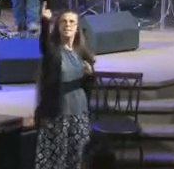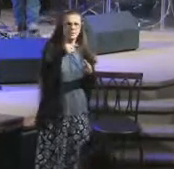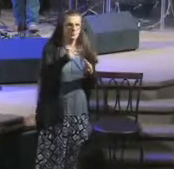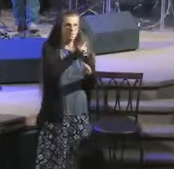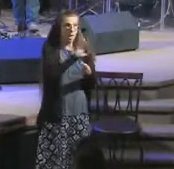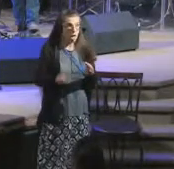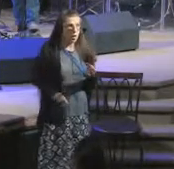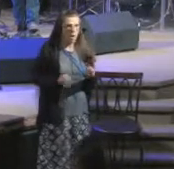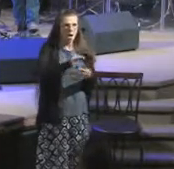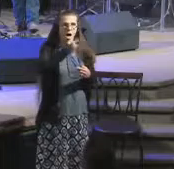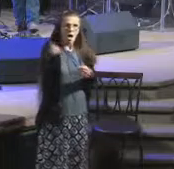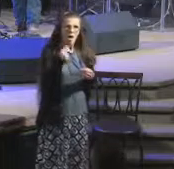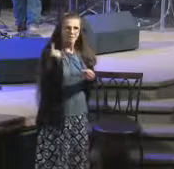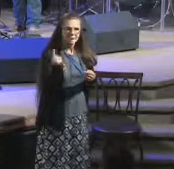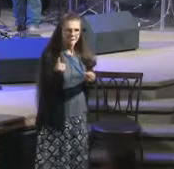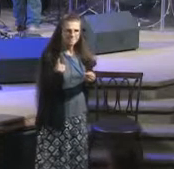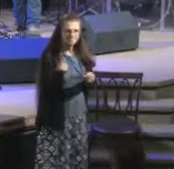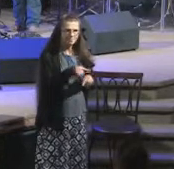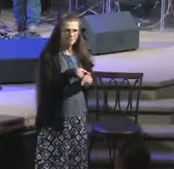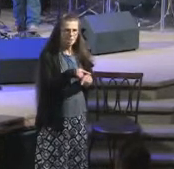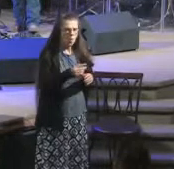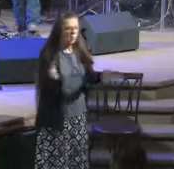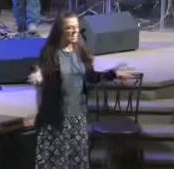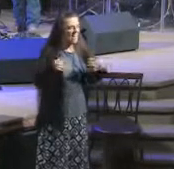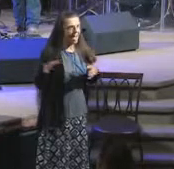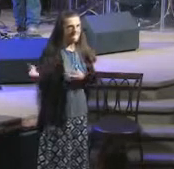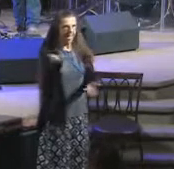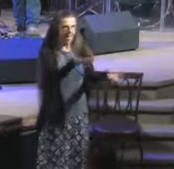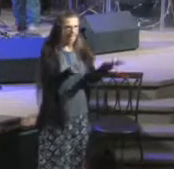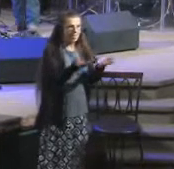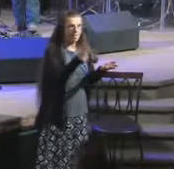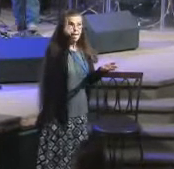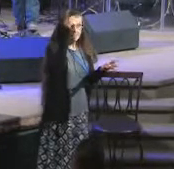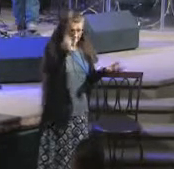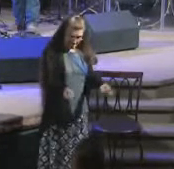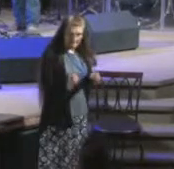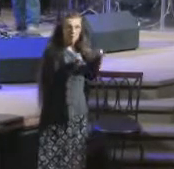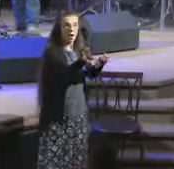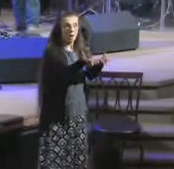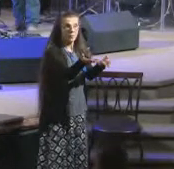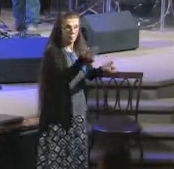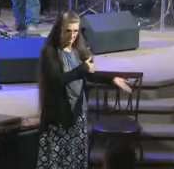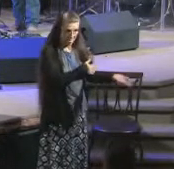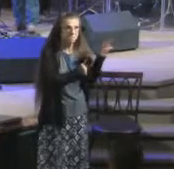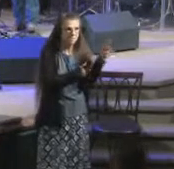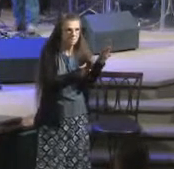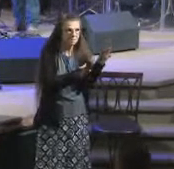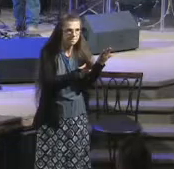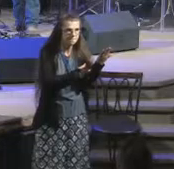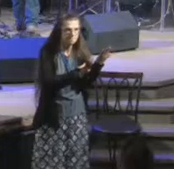time. That we can have everything that he has to offer for us this morning.